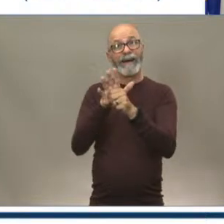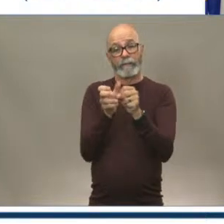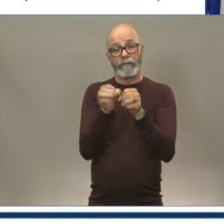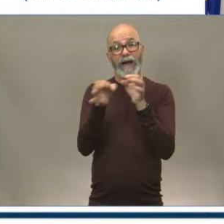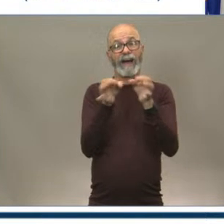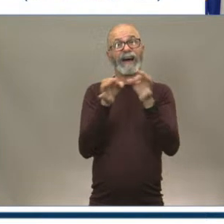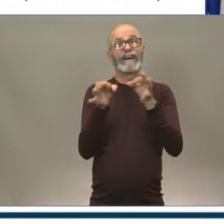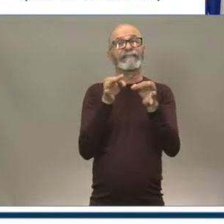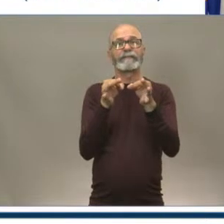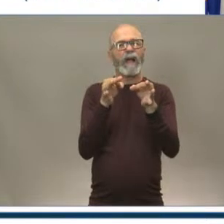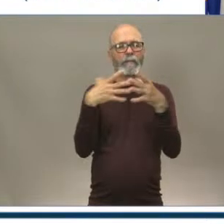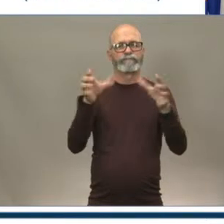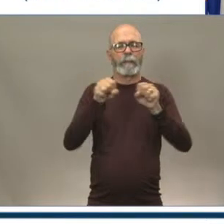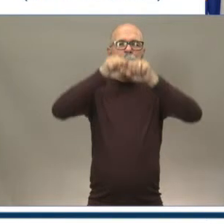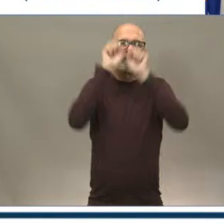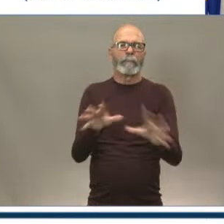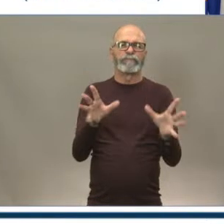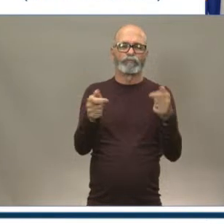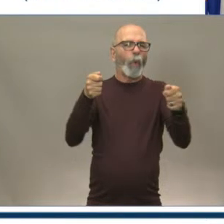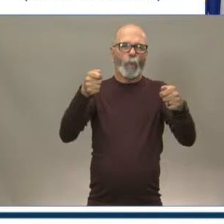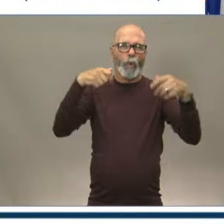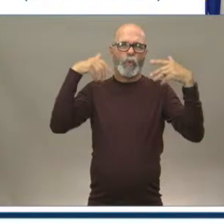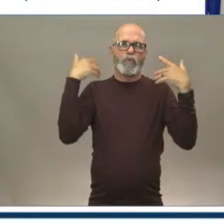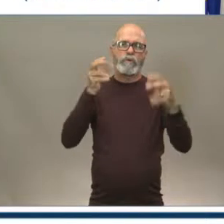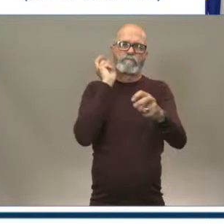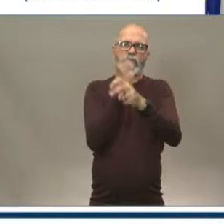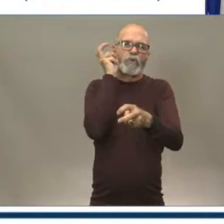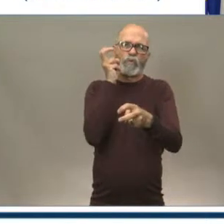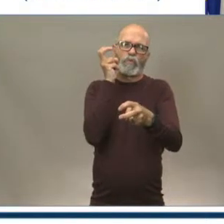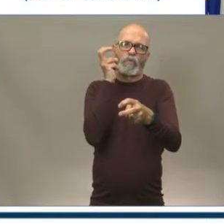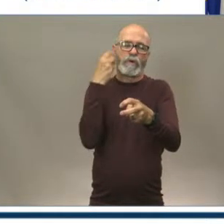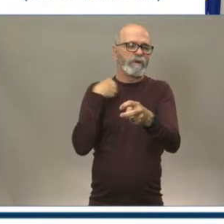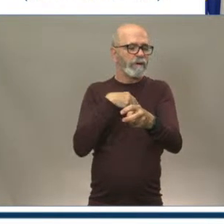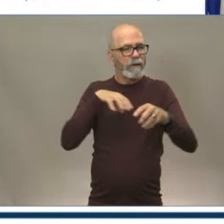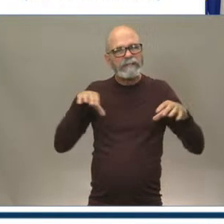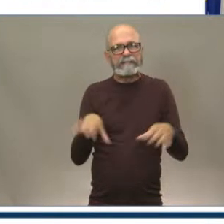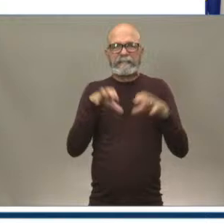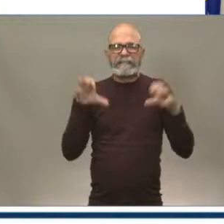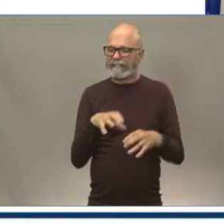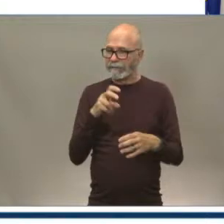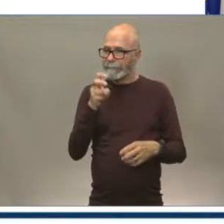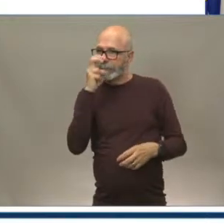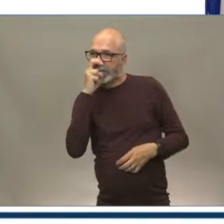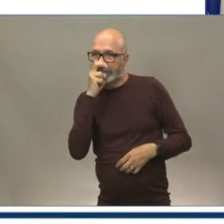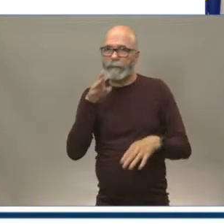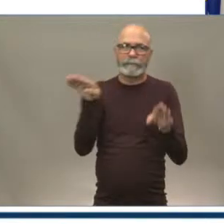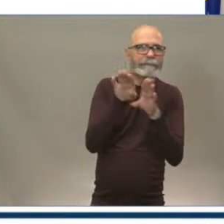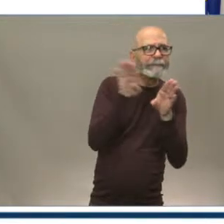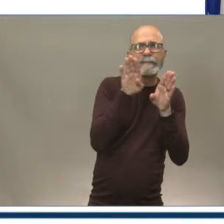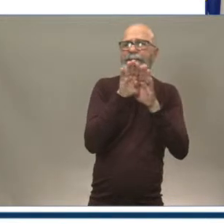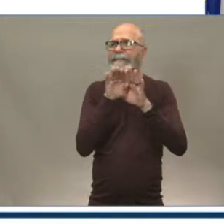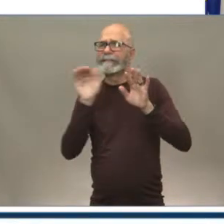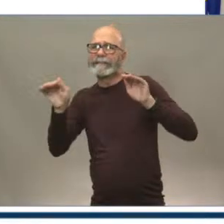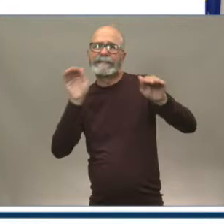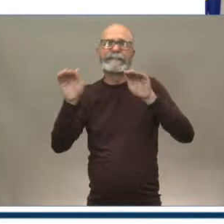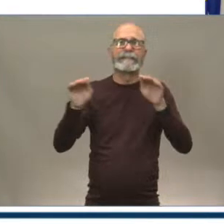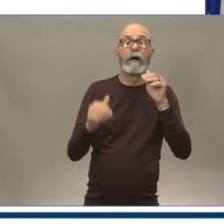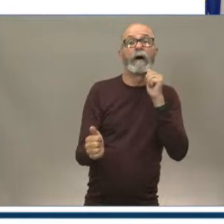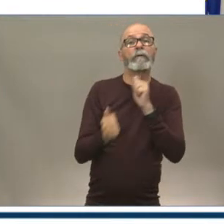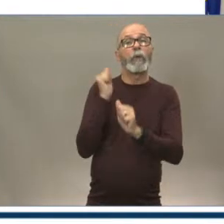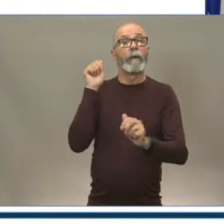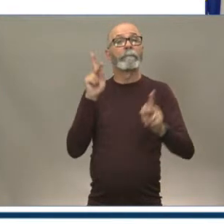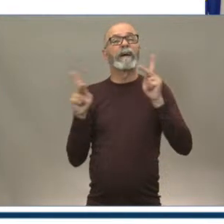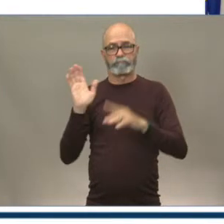We're all working very hard to have the restrictions in place, and I know most Nova Scotians are following it.